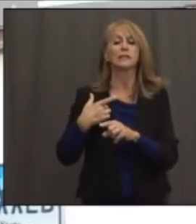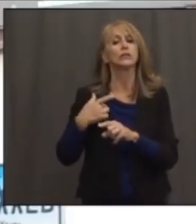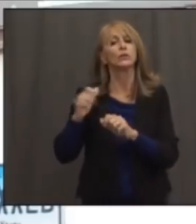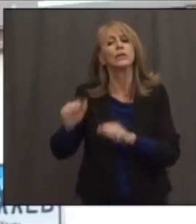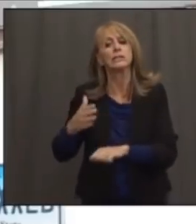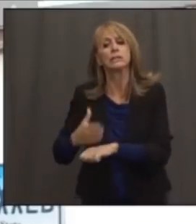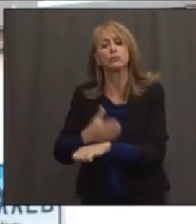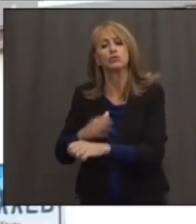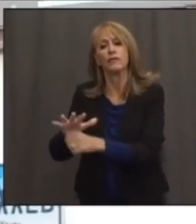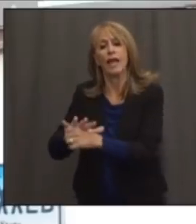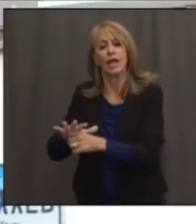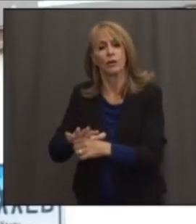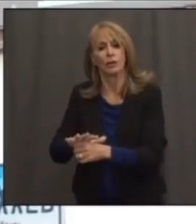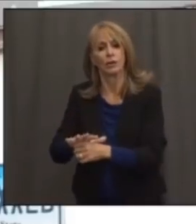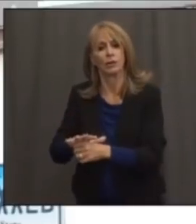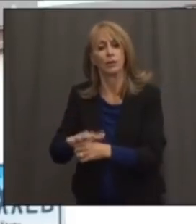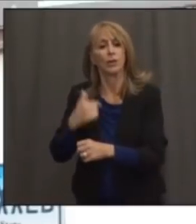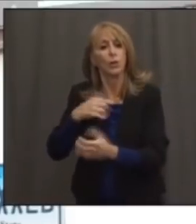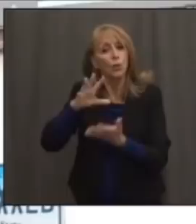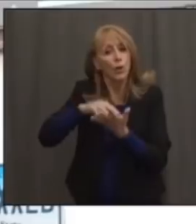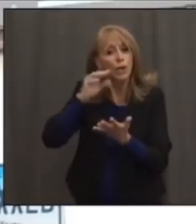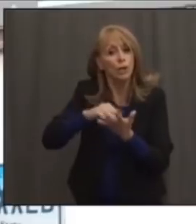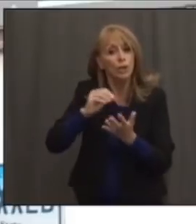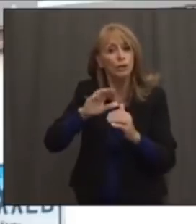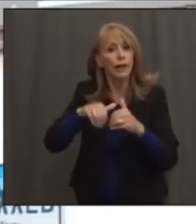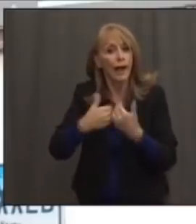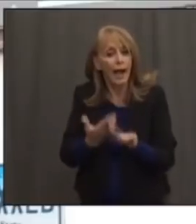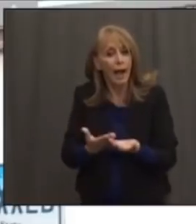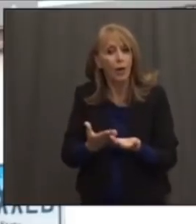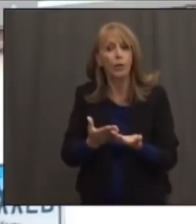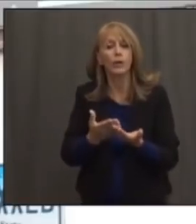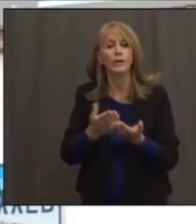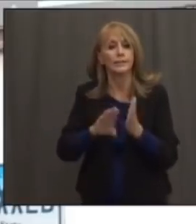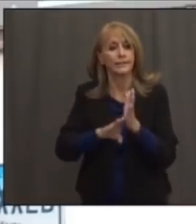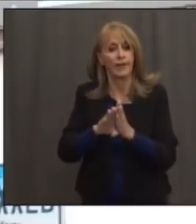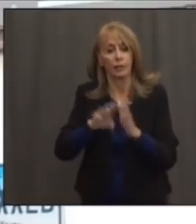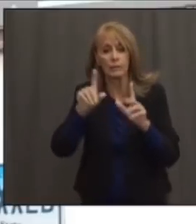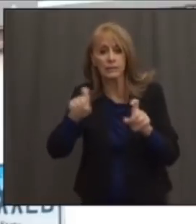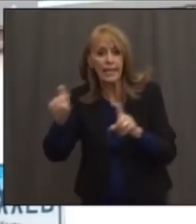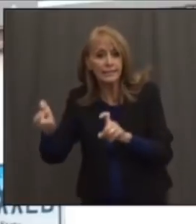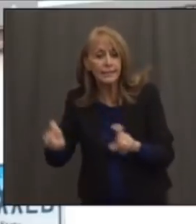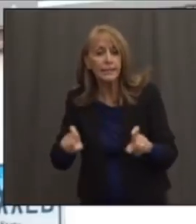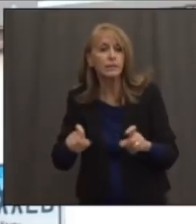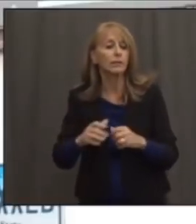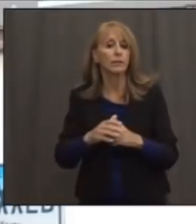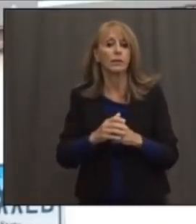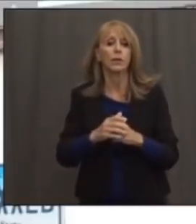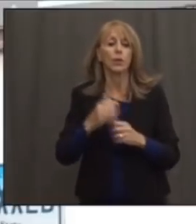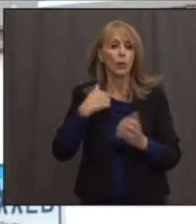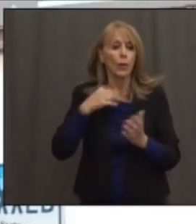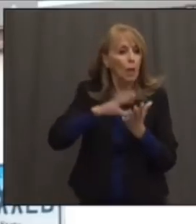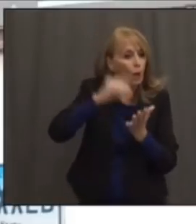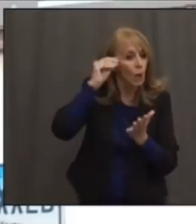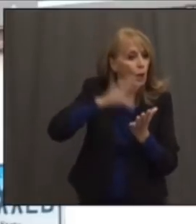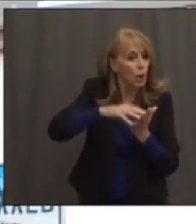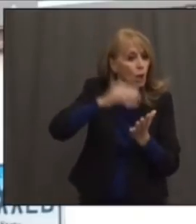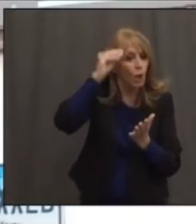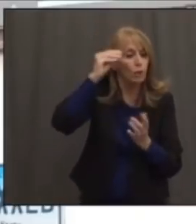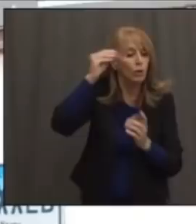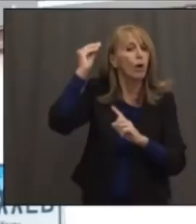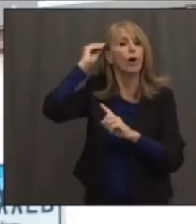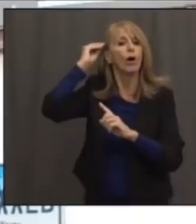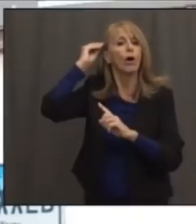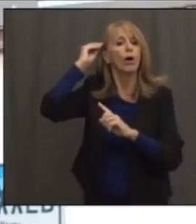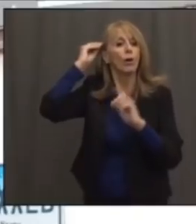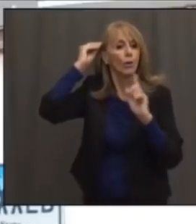And we learned a lot through standing up a testing protocol. And then we were able to take those lessons in terms of the